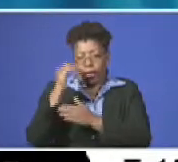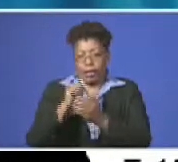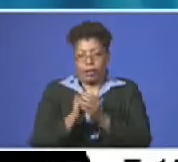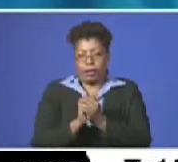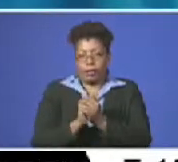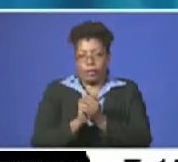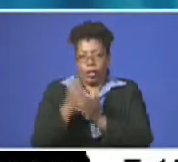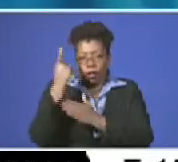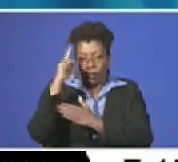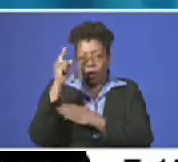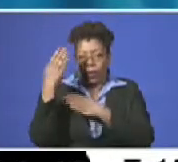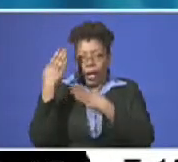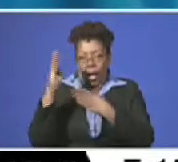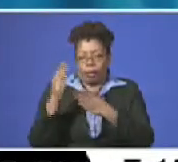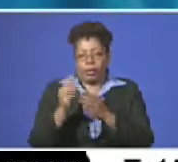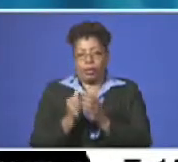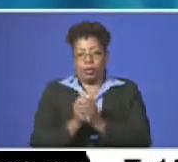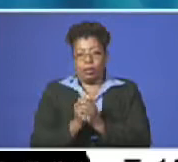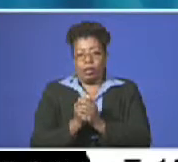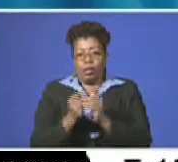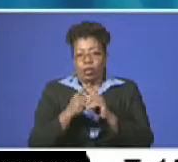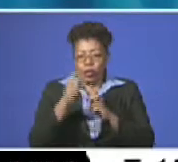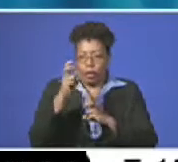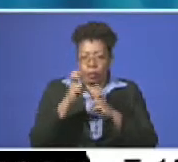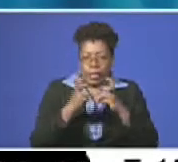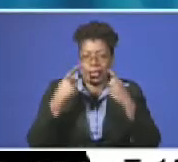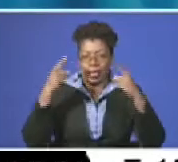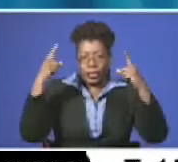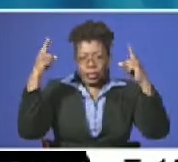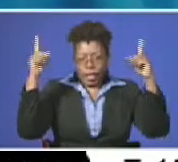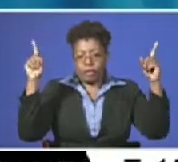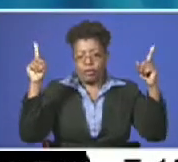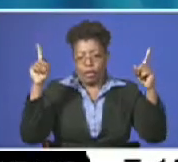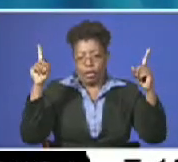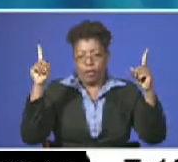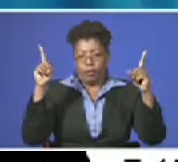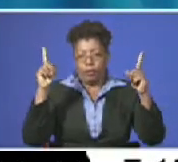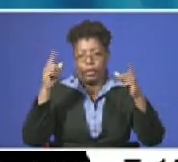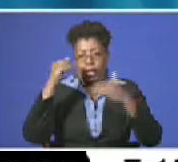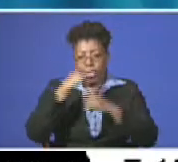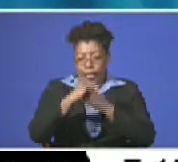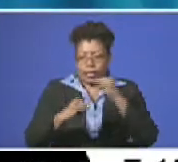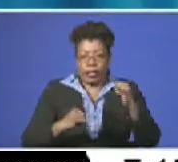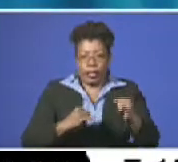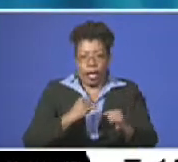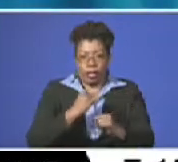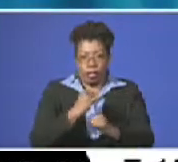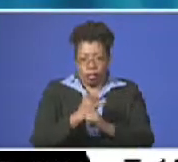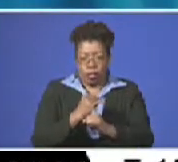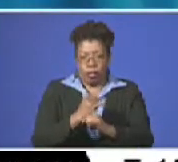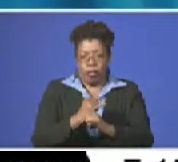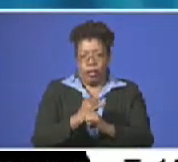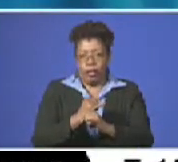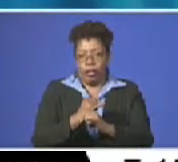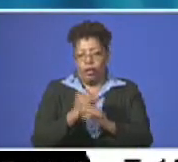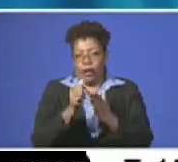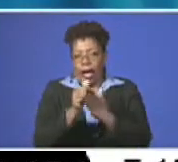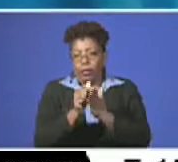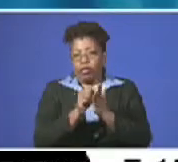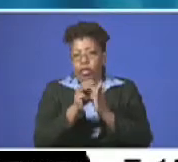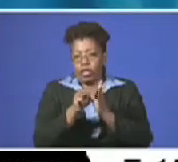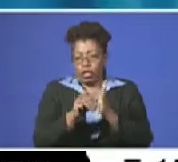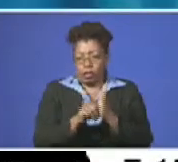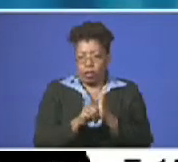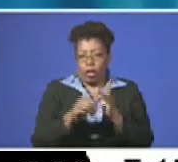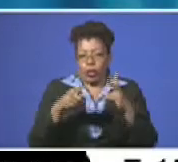for the Bahamas to successfully compete as a dynamic jurisdiction for international commercial arbitration,